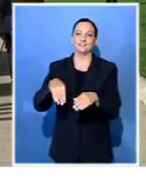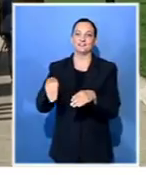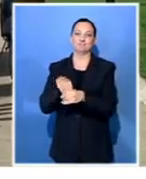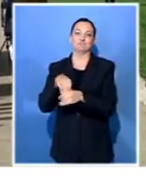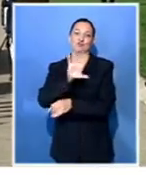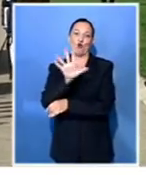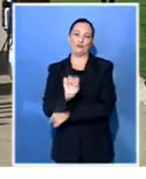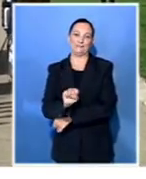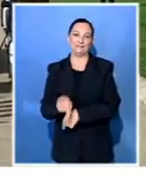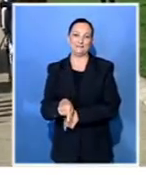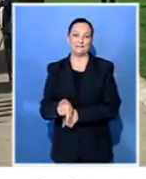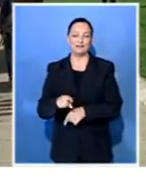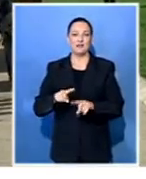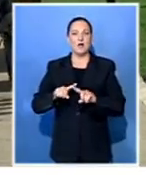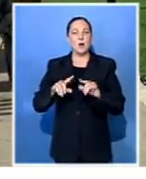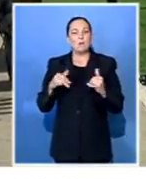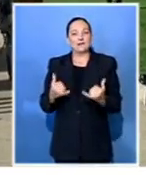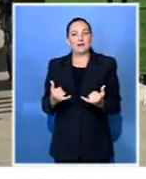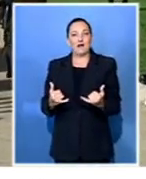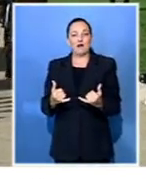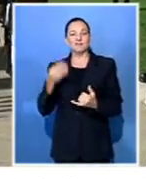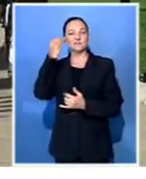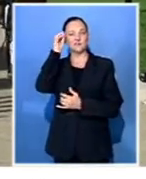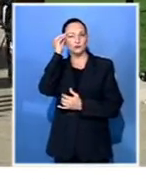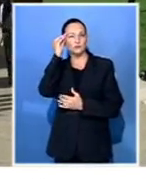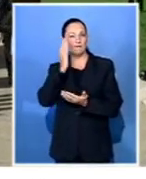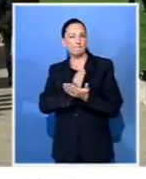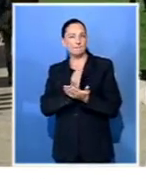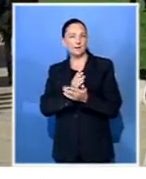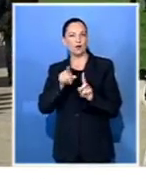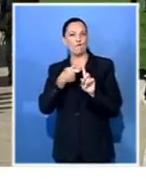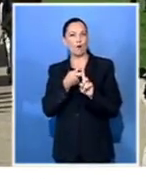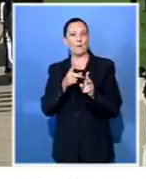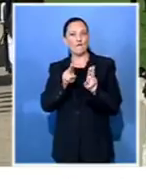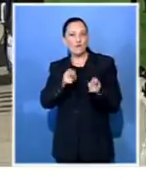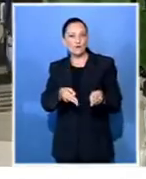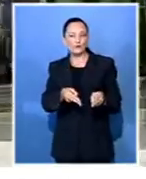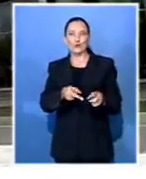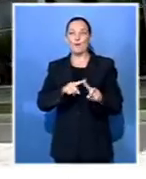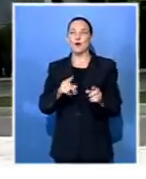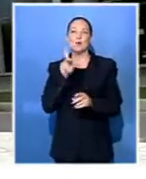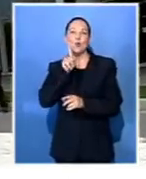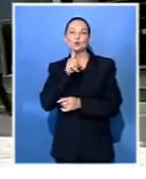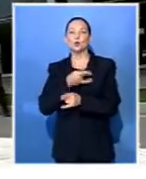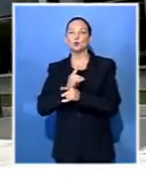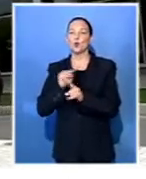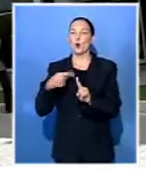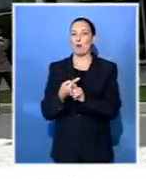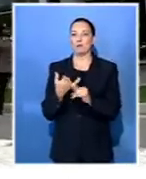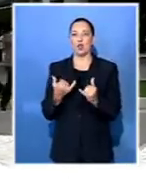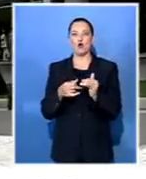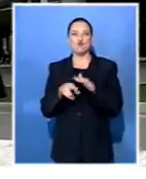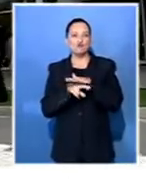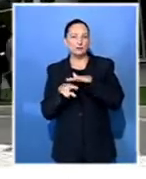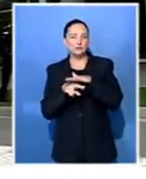to unpack some of the interesting facts that came out of the funeral service, but also speak to the visuals that you see on